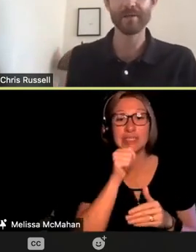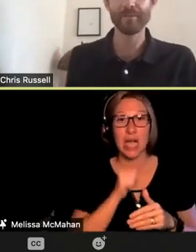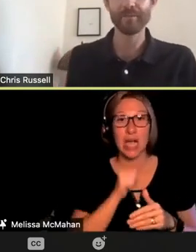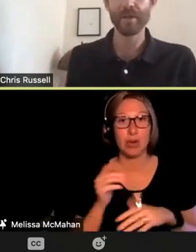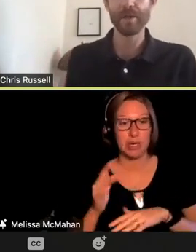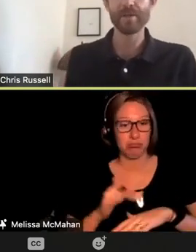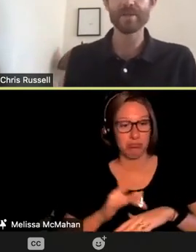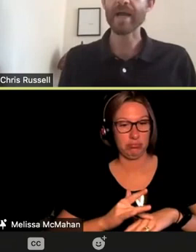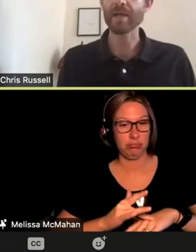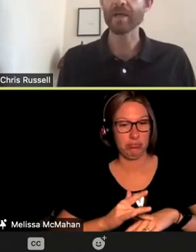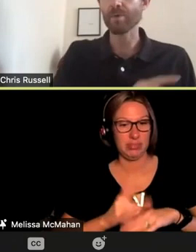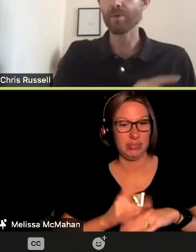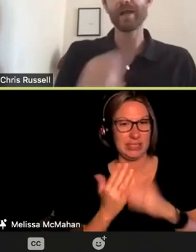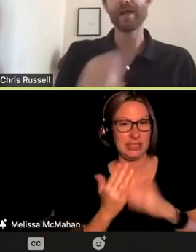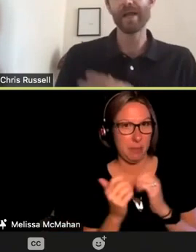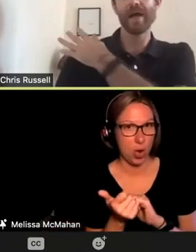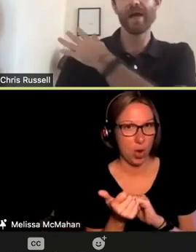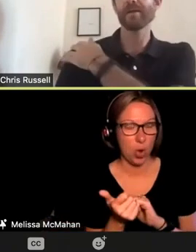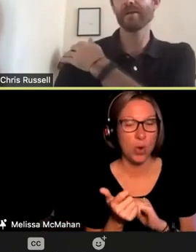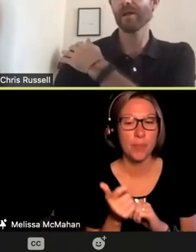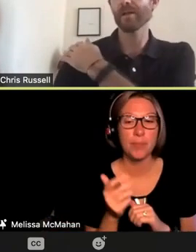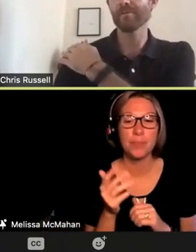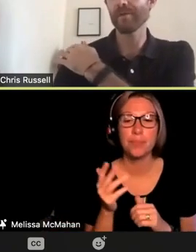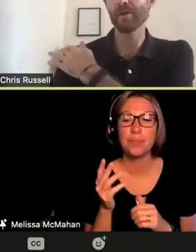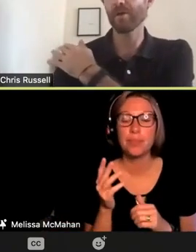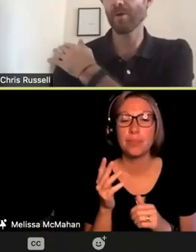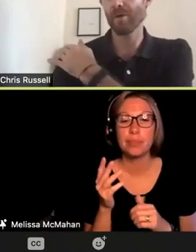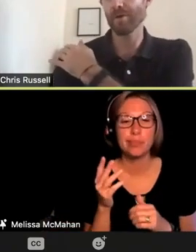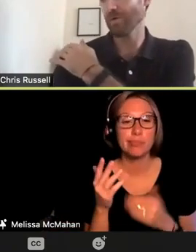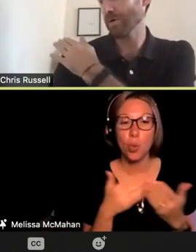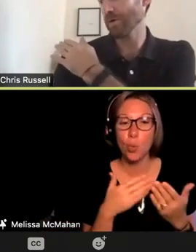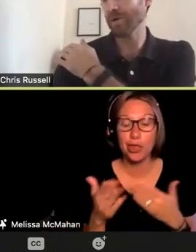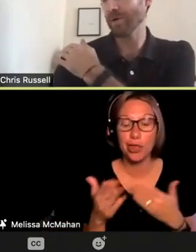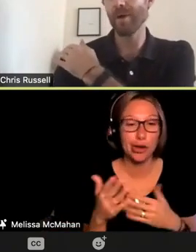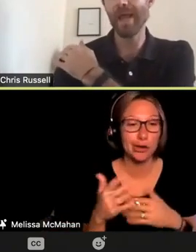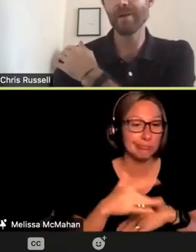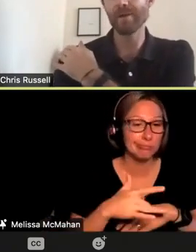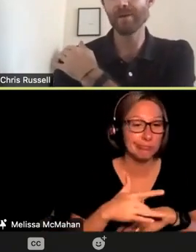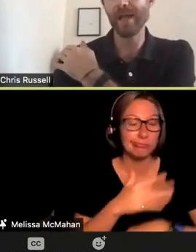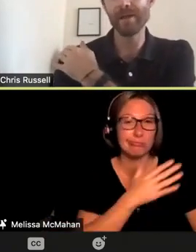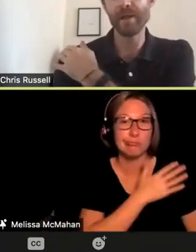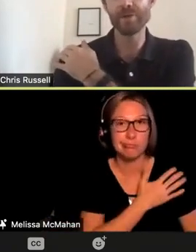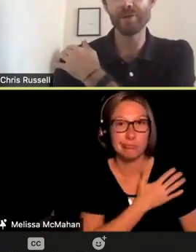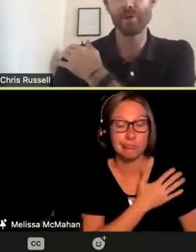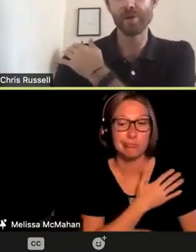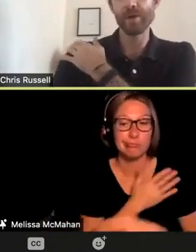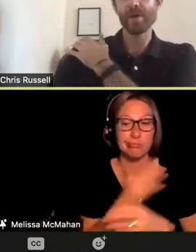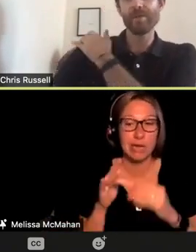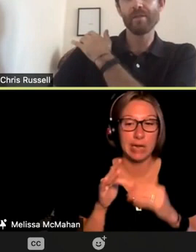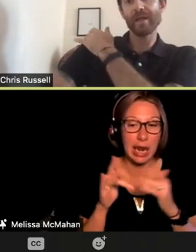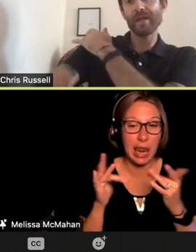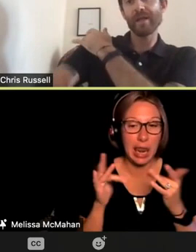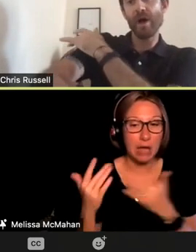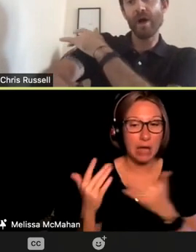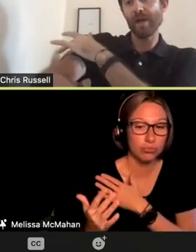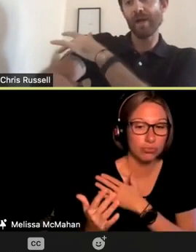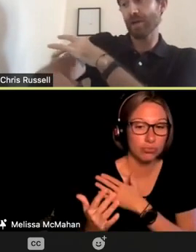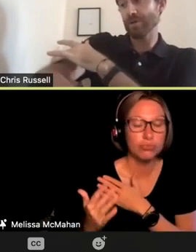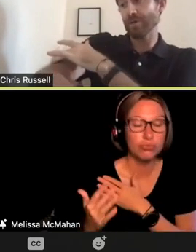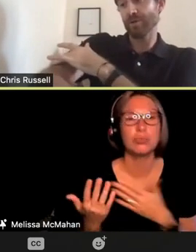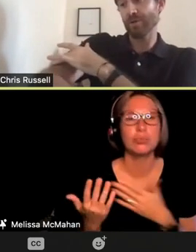contact. The second would, like of any kind, finger or hand lightly on the shoulder. Then can